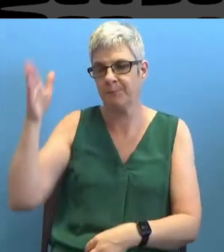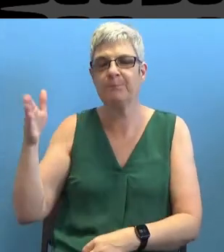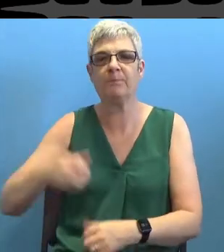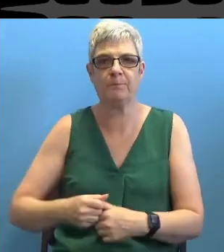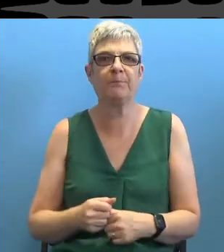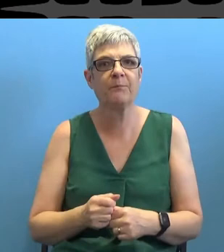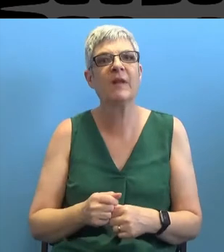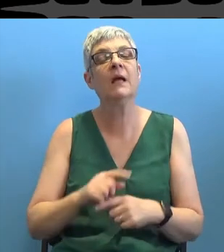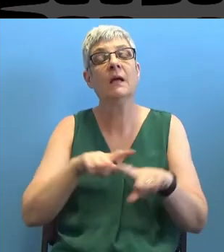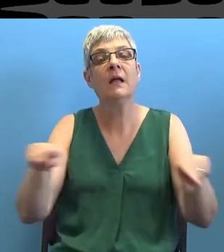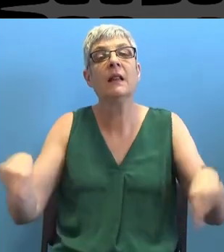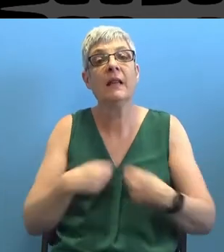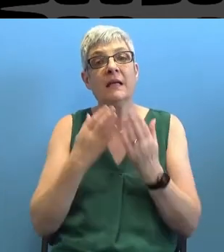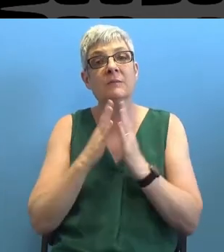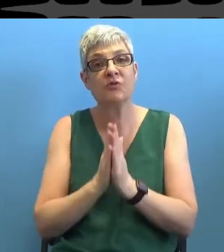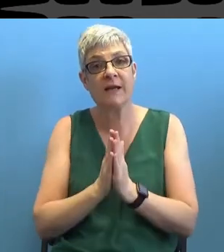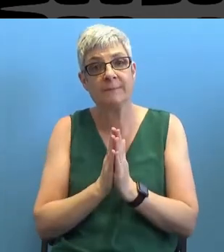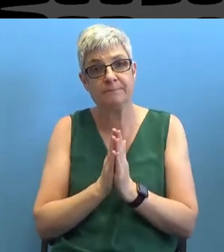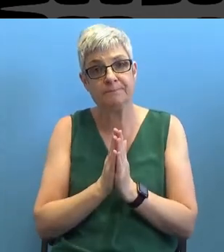pray.